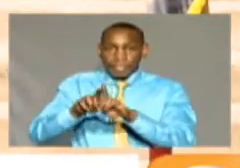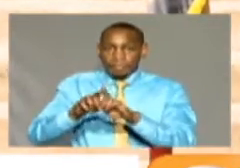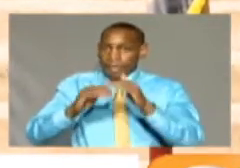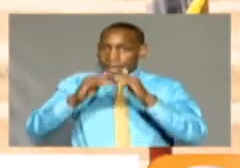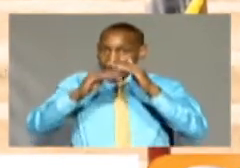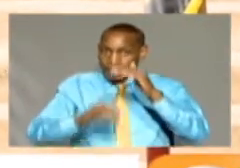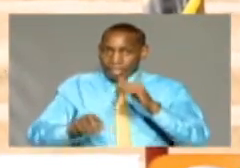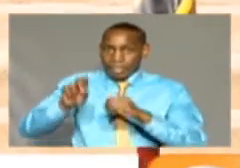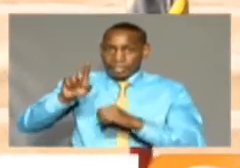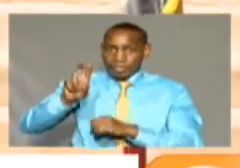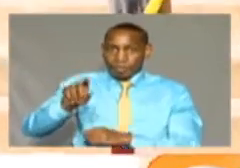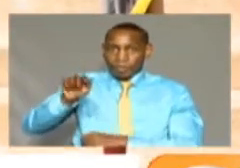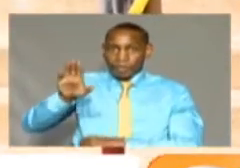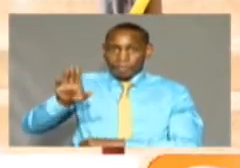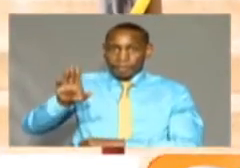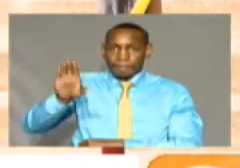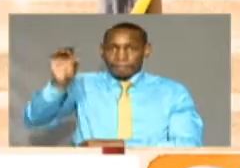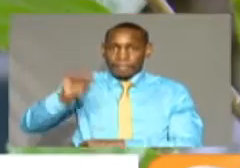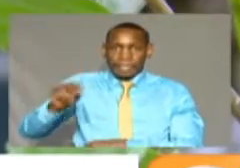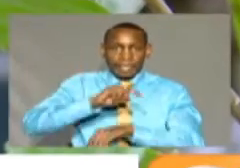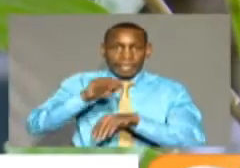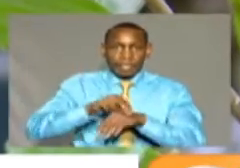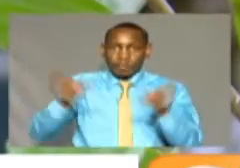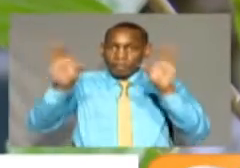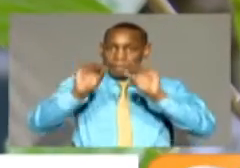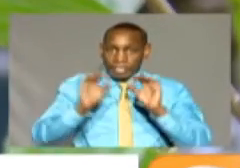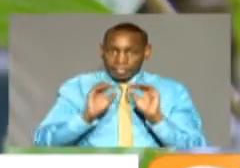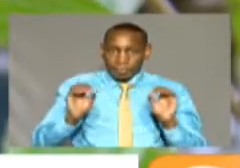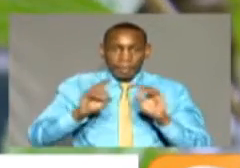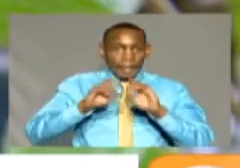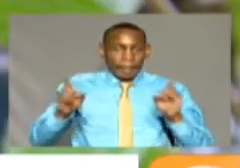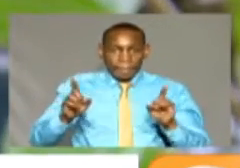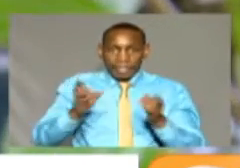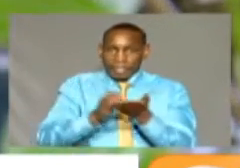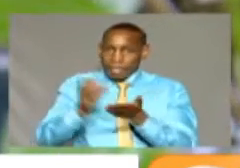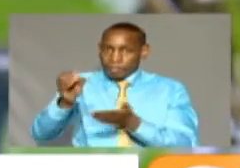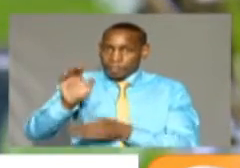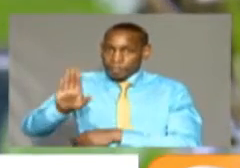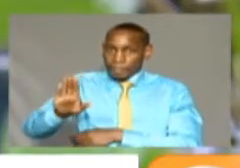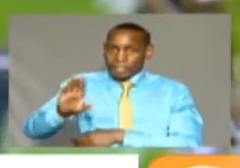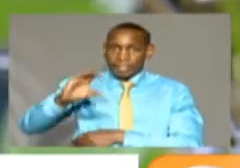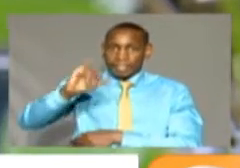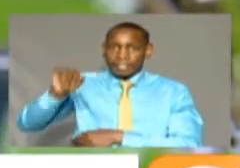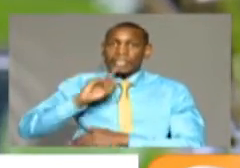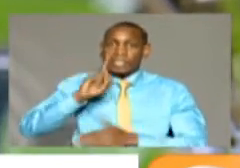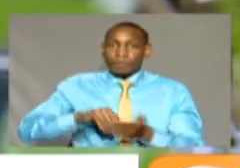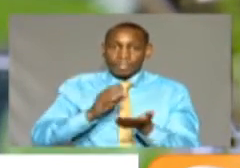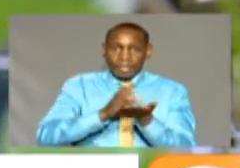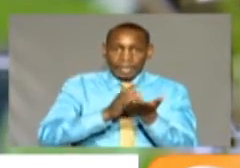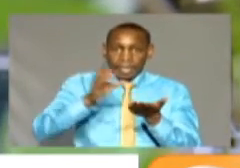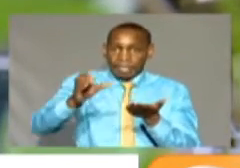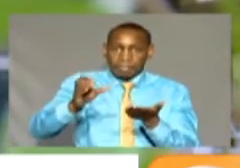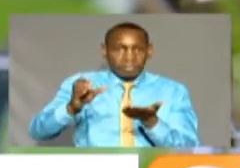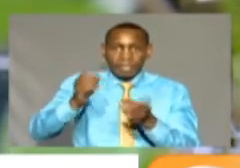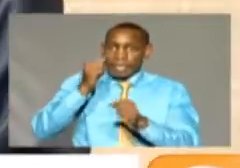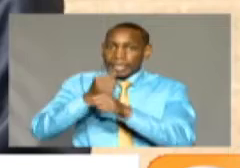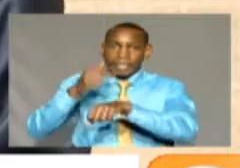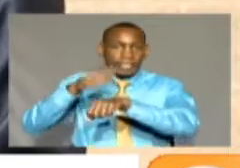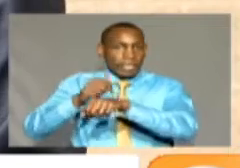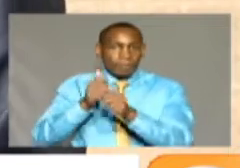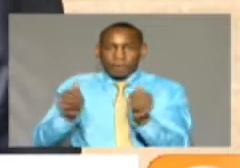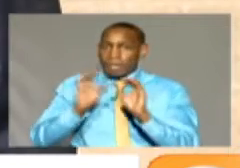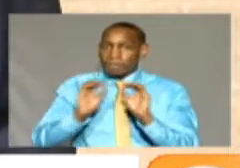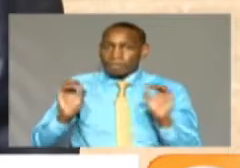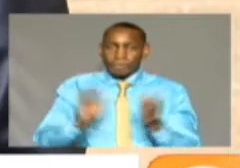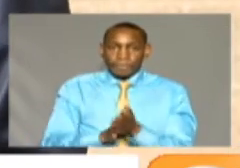than 2.5% of the national budget. But even with the meager allocations, Maraga says the disbursements are never done on time.